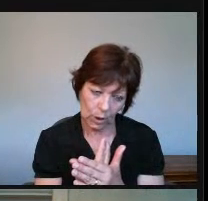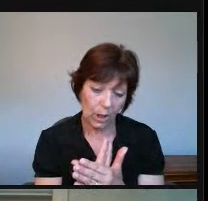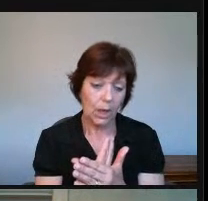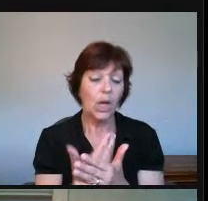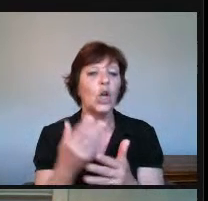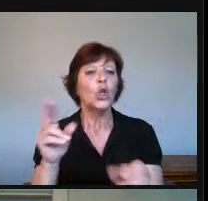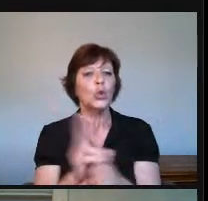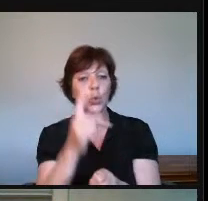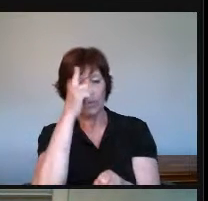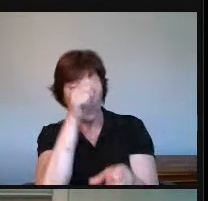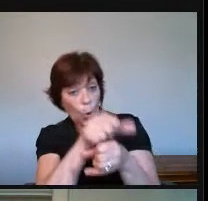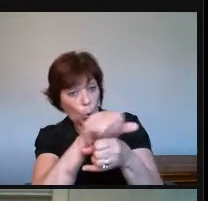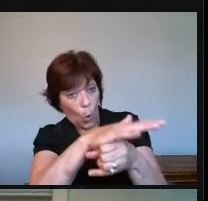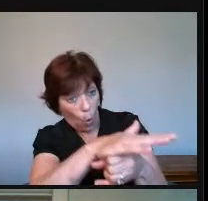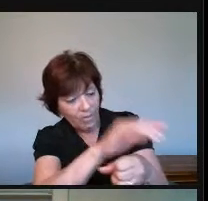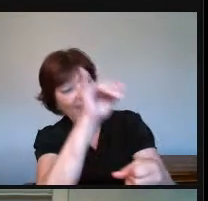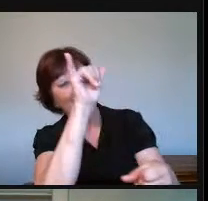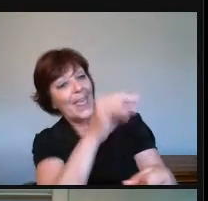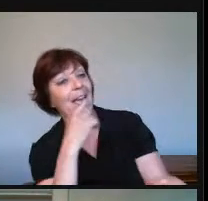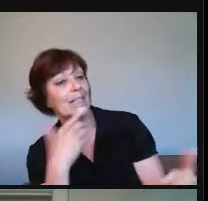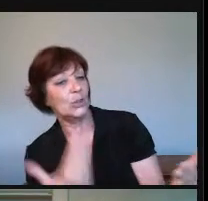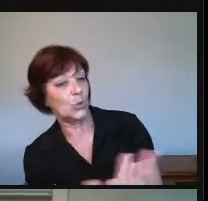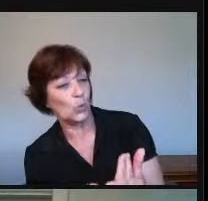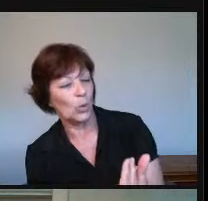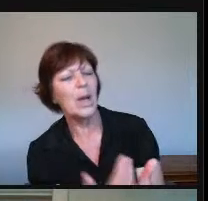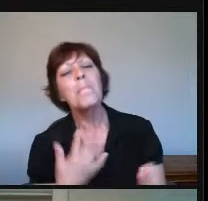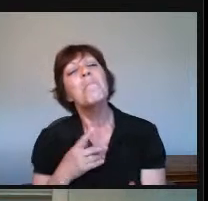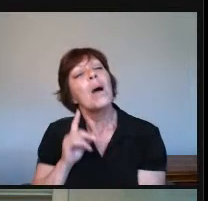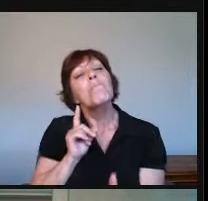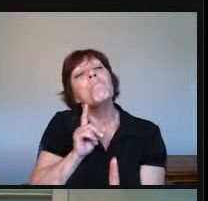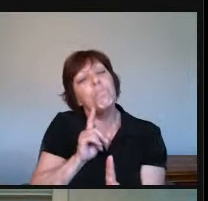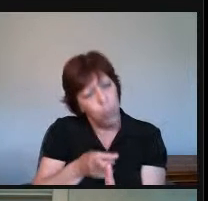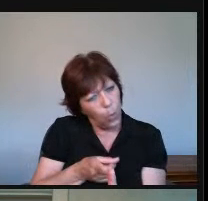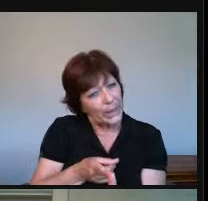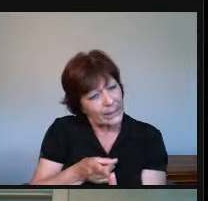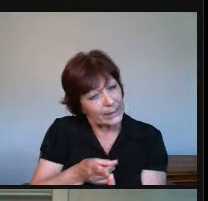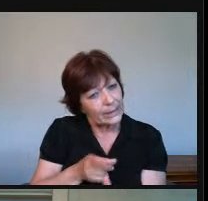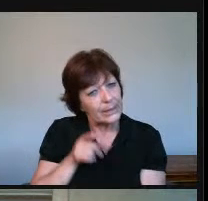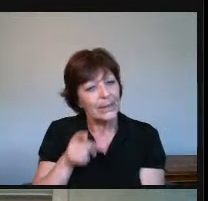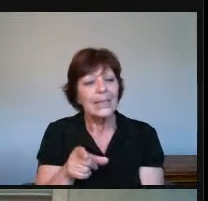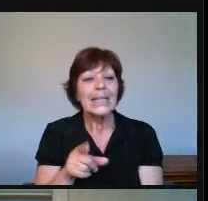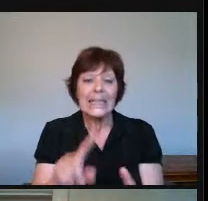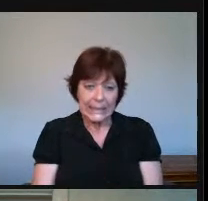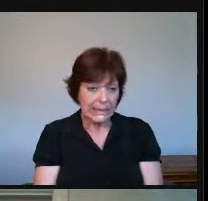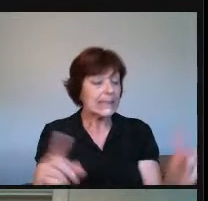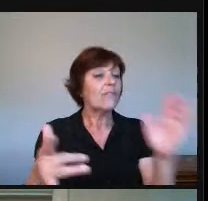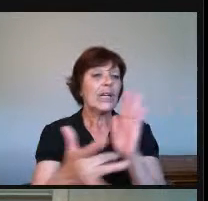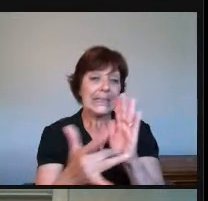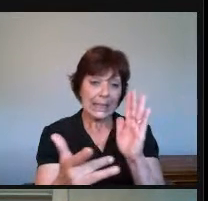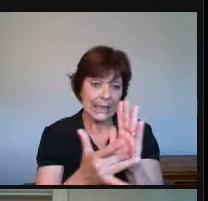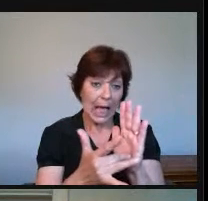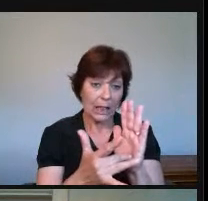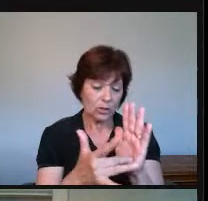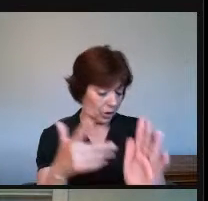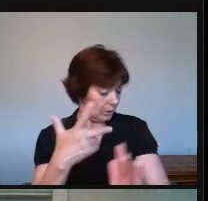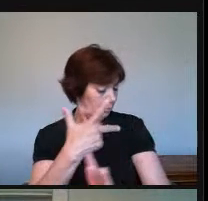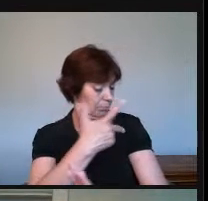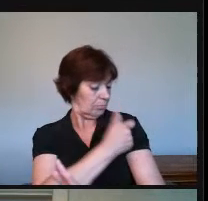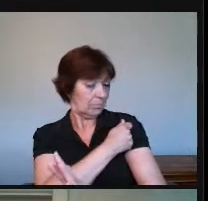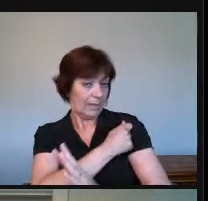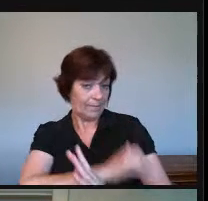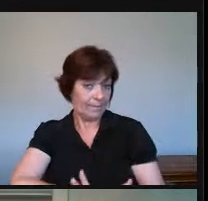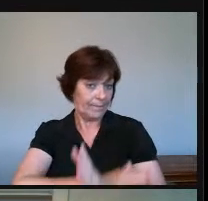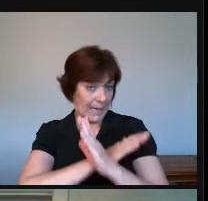is new. The point of this is different technology of delivering